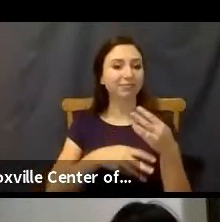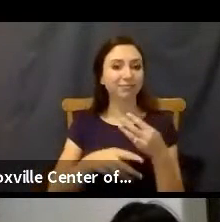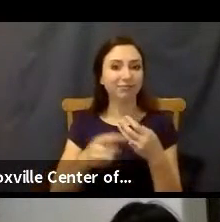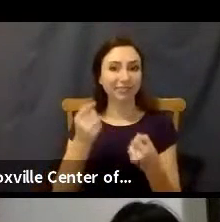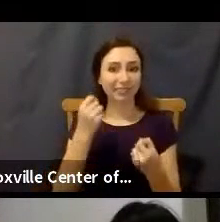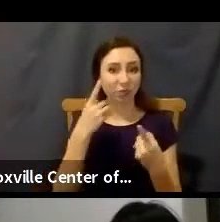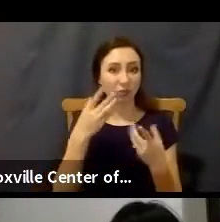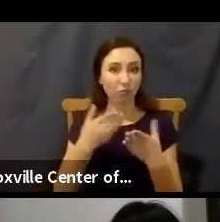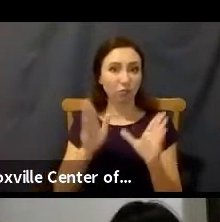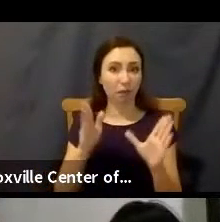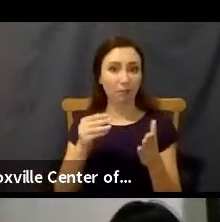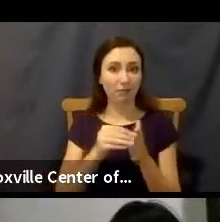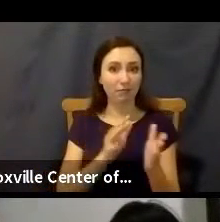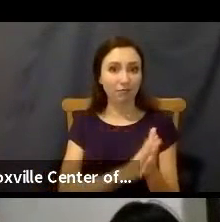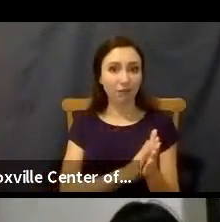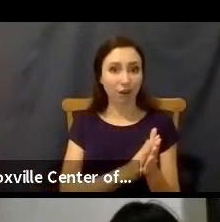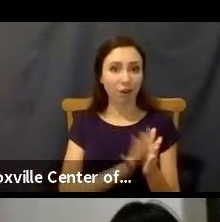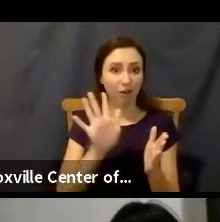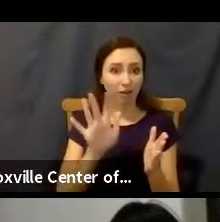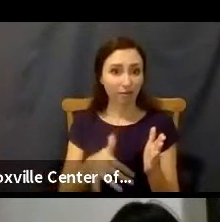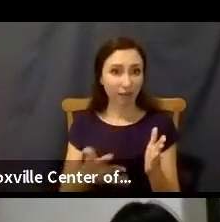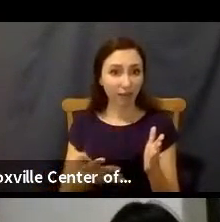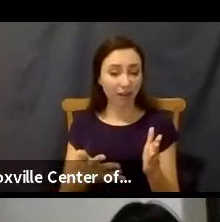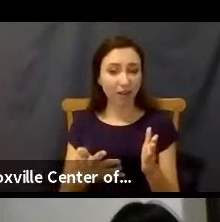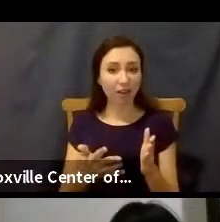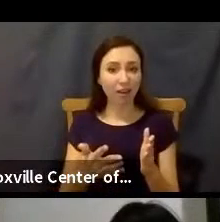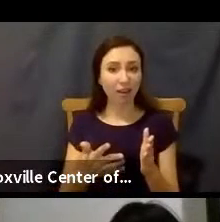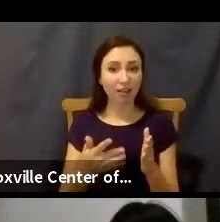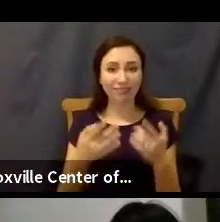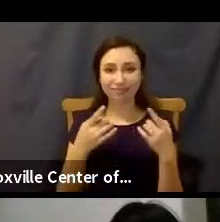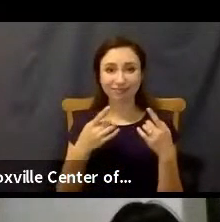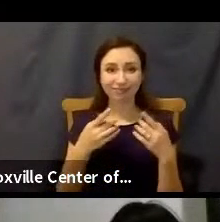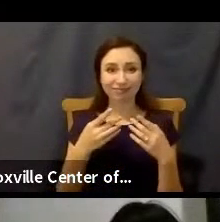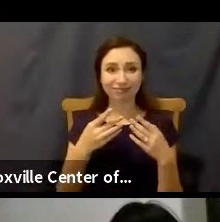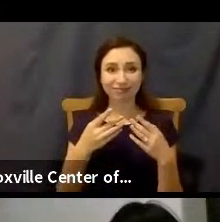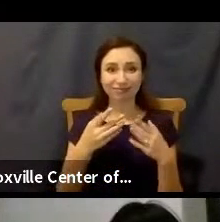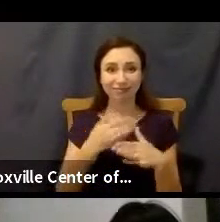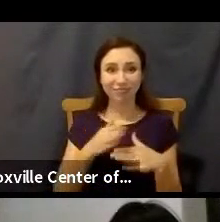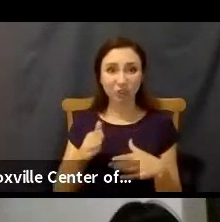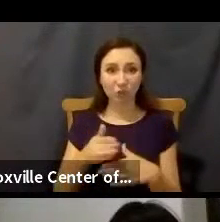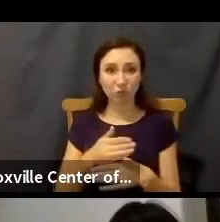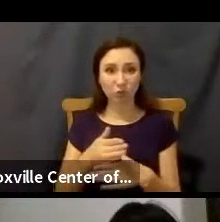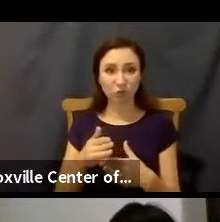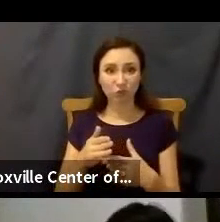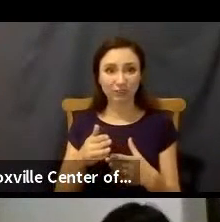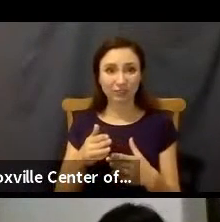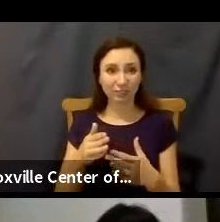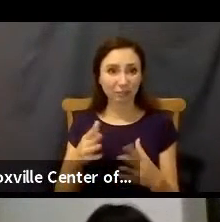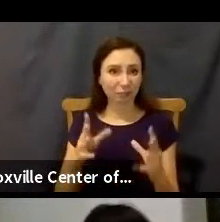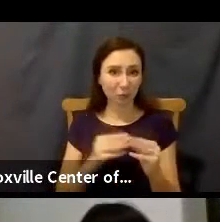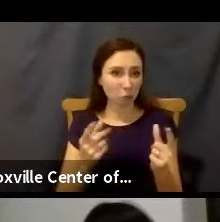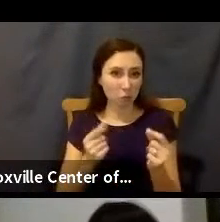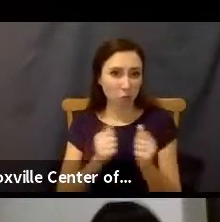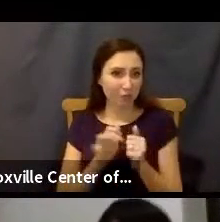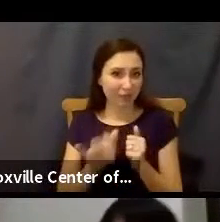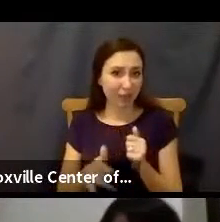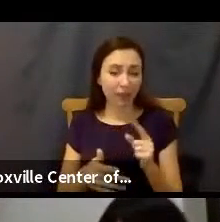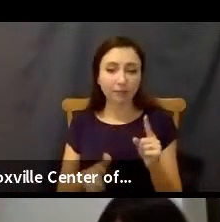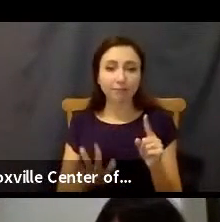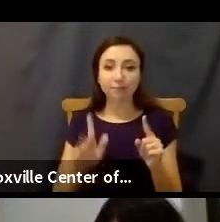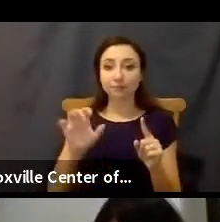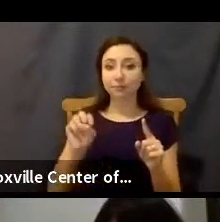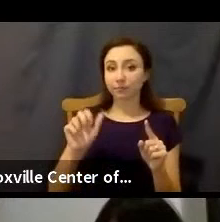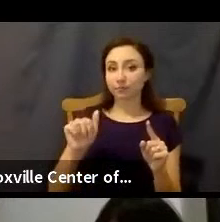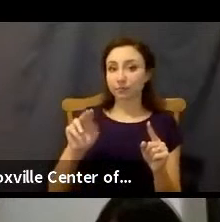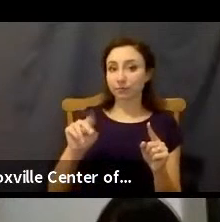part of public record and whatnot, between meetings, or what exactly are we supposed to do with that? Well, if I could, excuse me, if